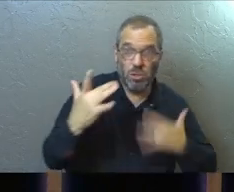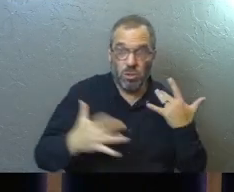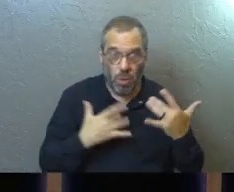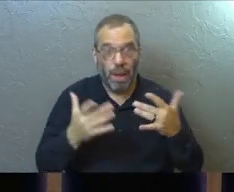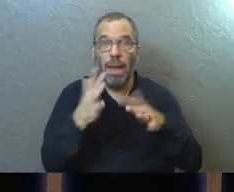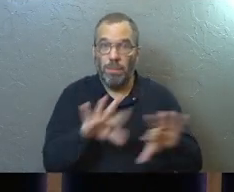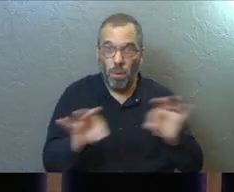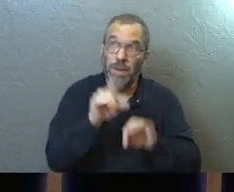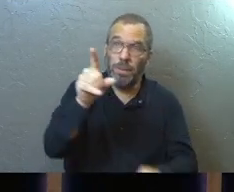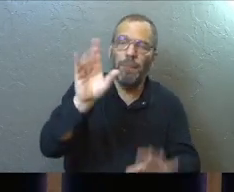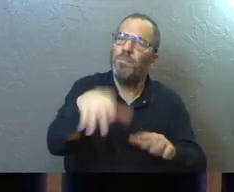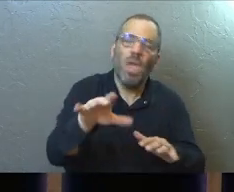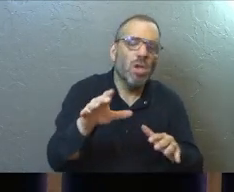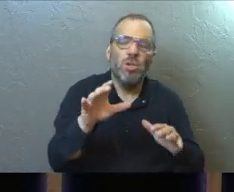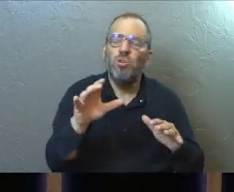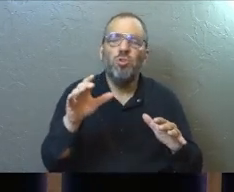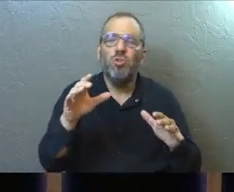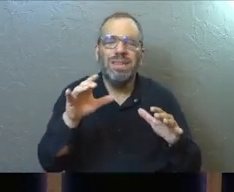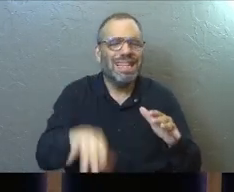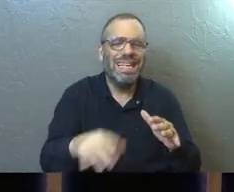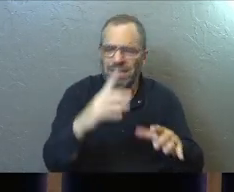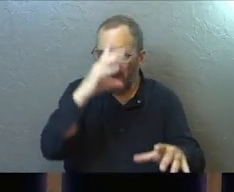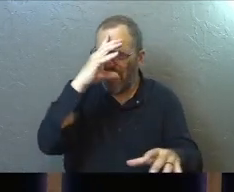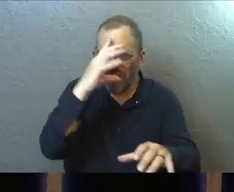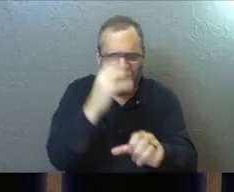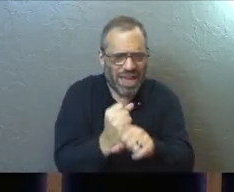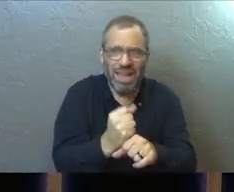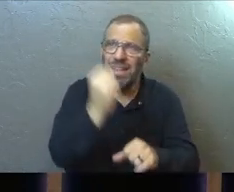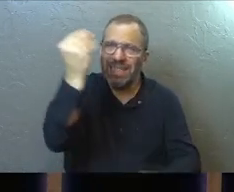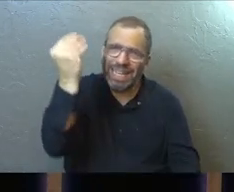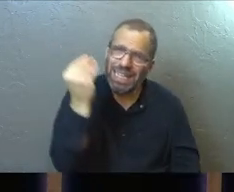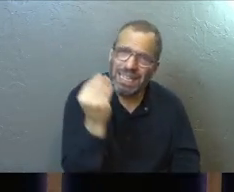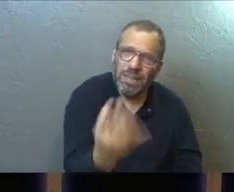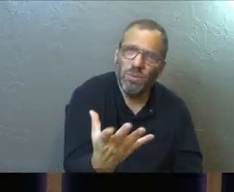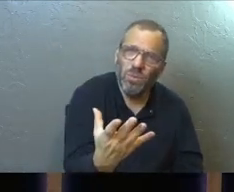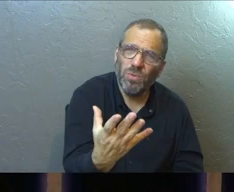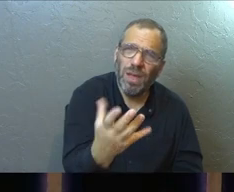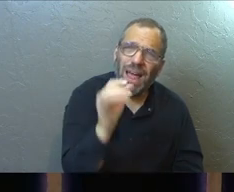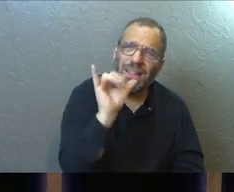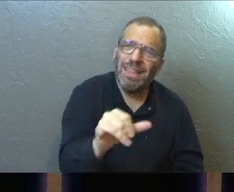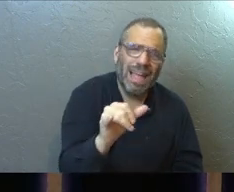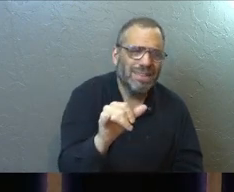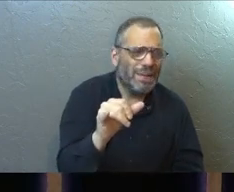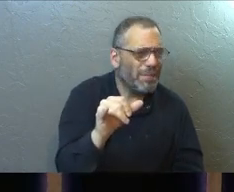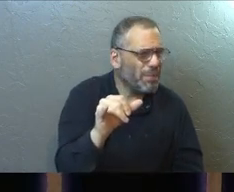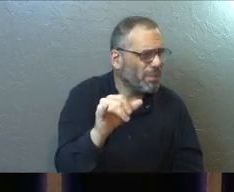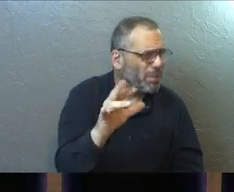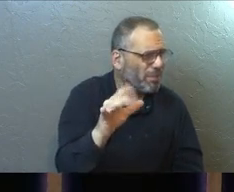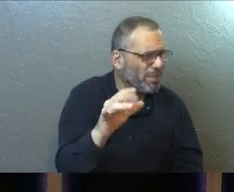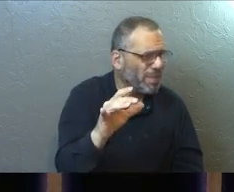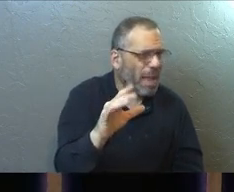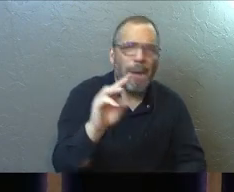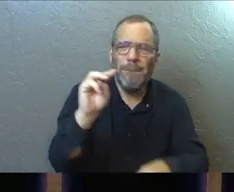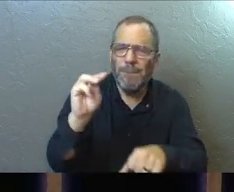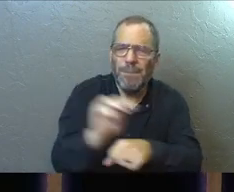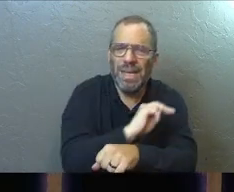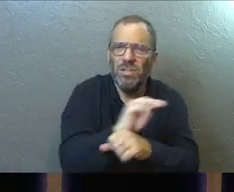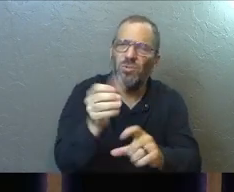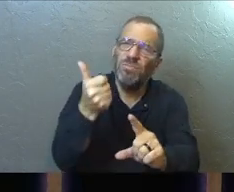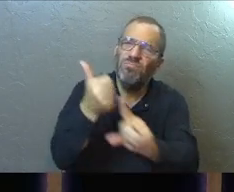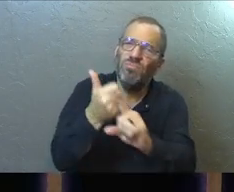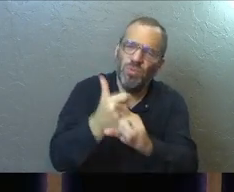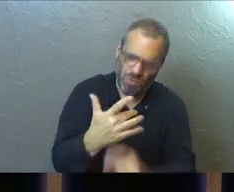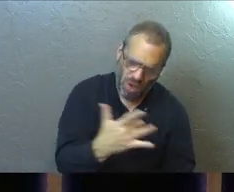me. There's so much you're going to find in this faith that God presents to us that is all about ministering to